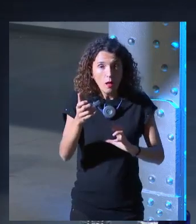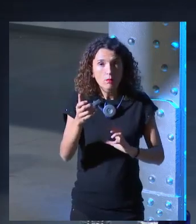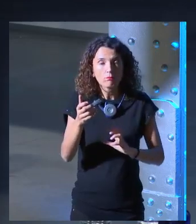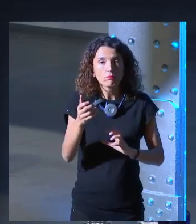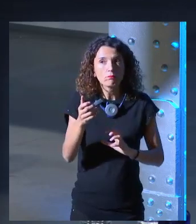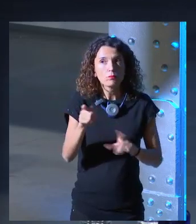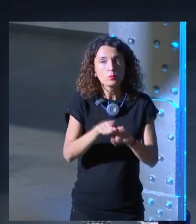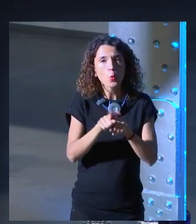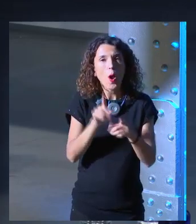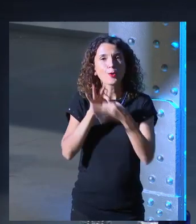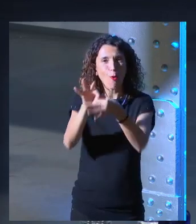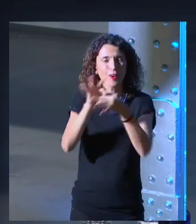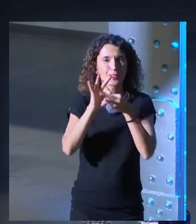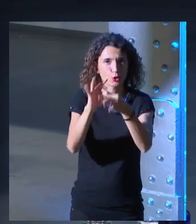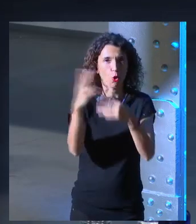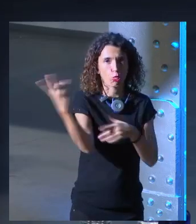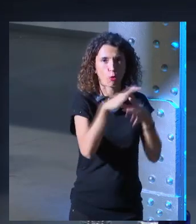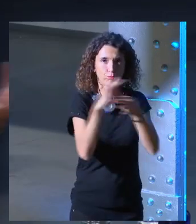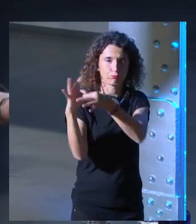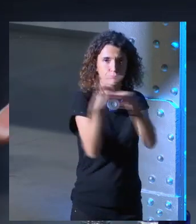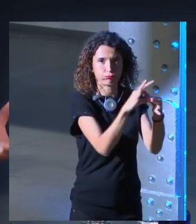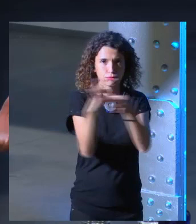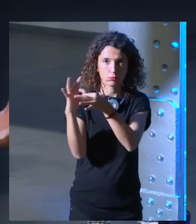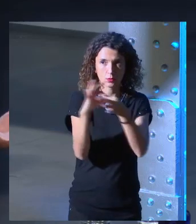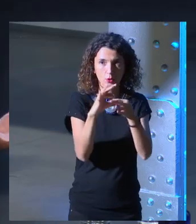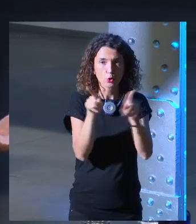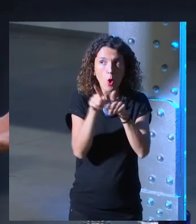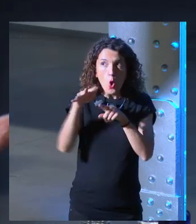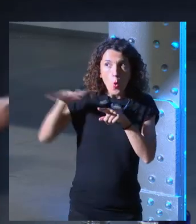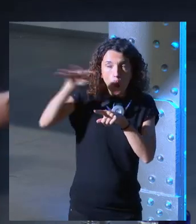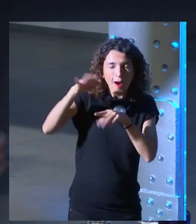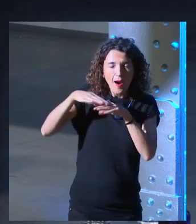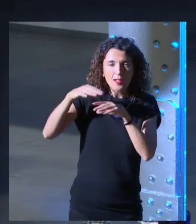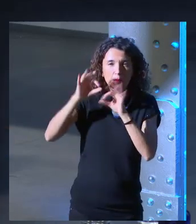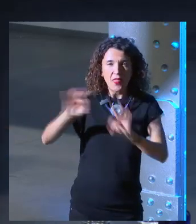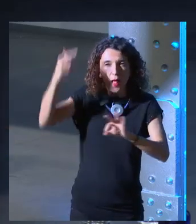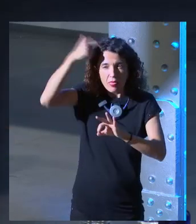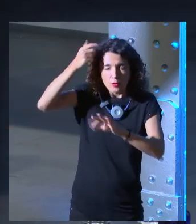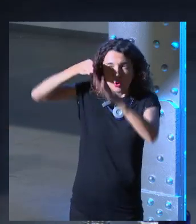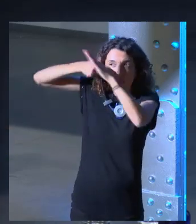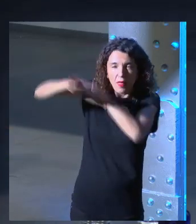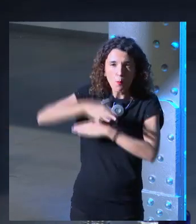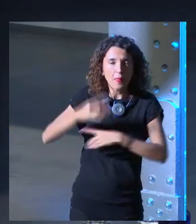be accessed in safety and not every day. You know, it's too easy to go mad.